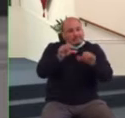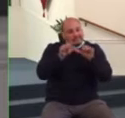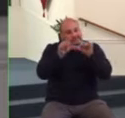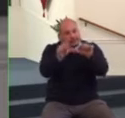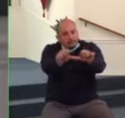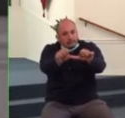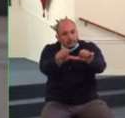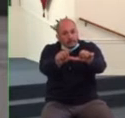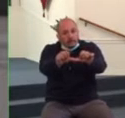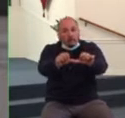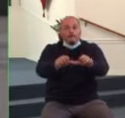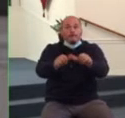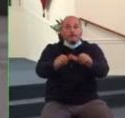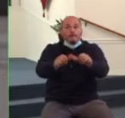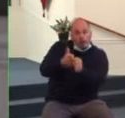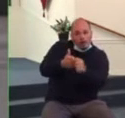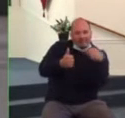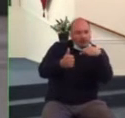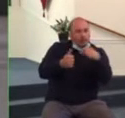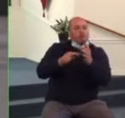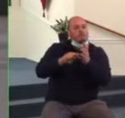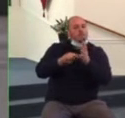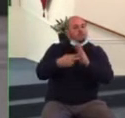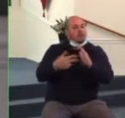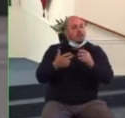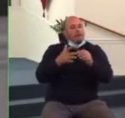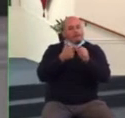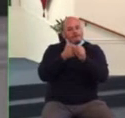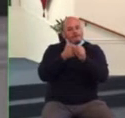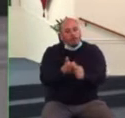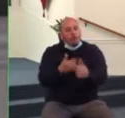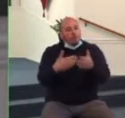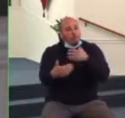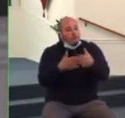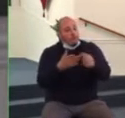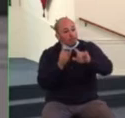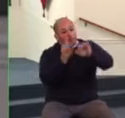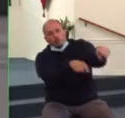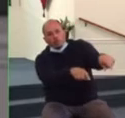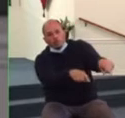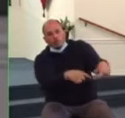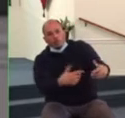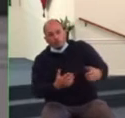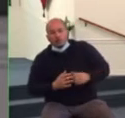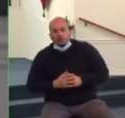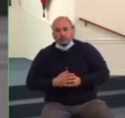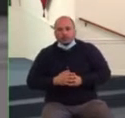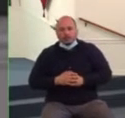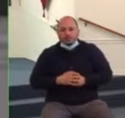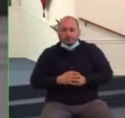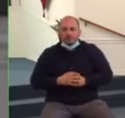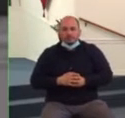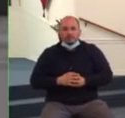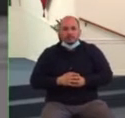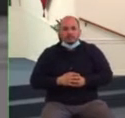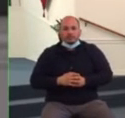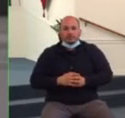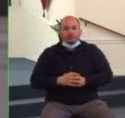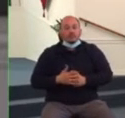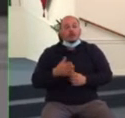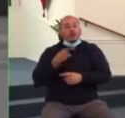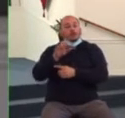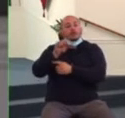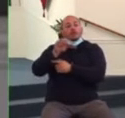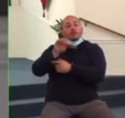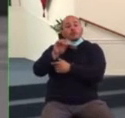God in everything. So, for example, let's take something Jesus taught in our text last week from Luke 6,